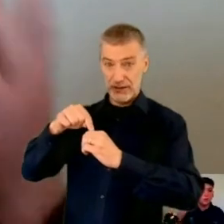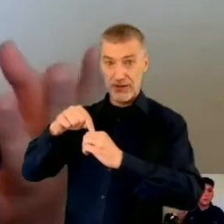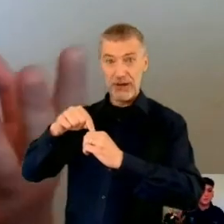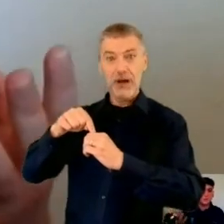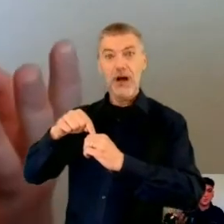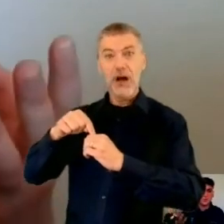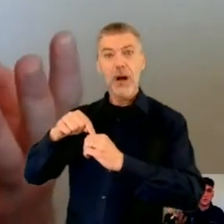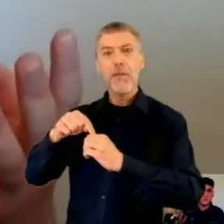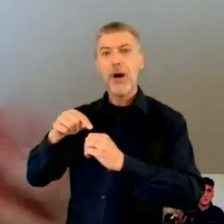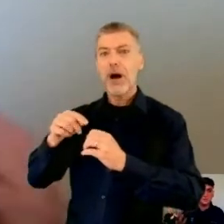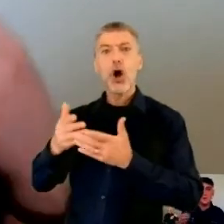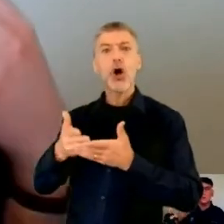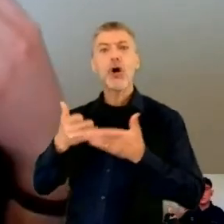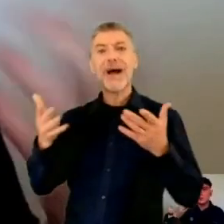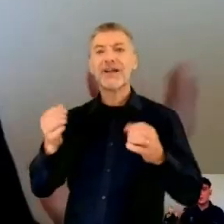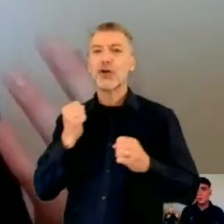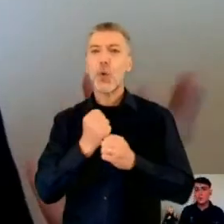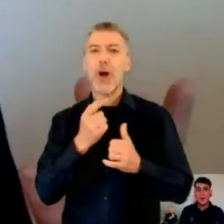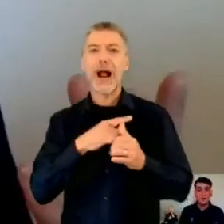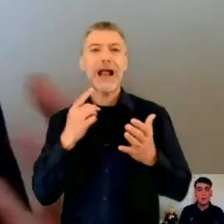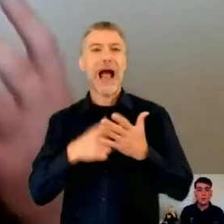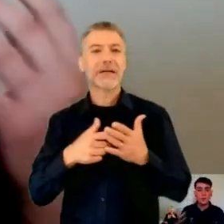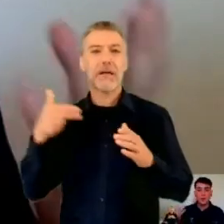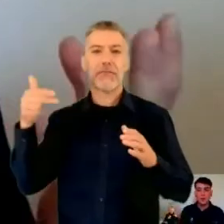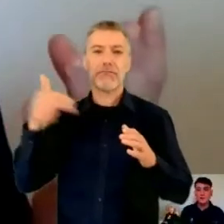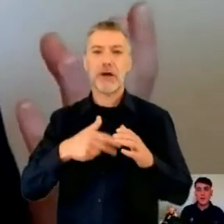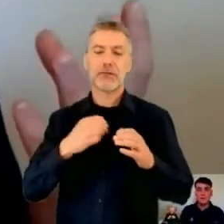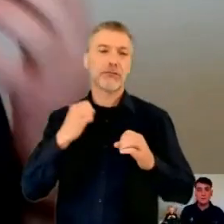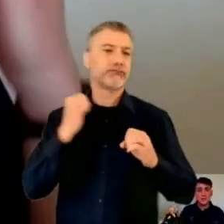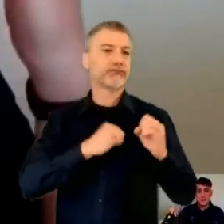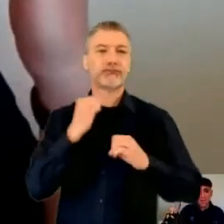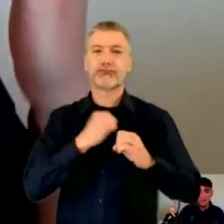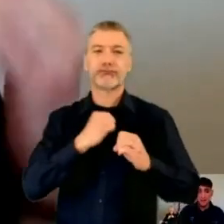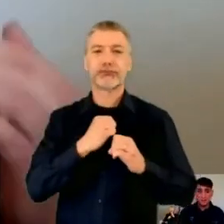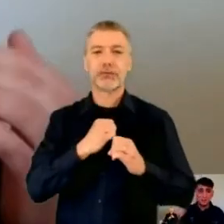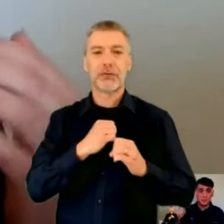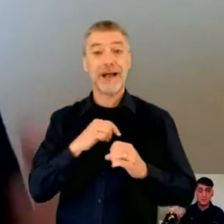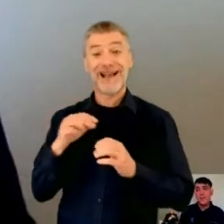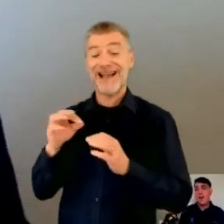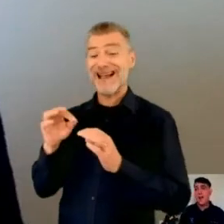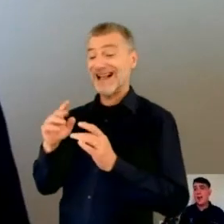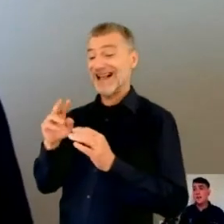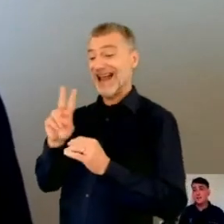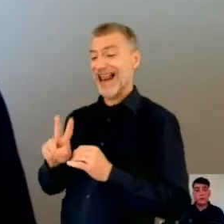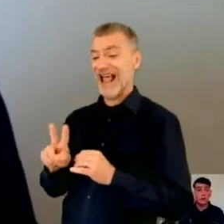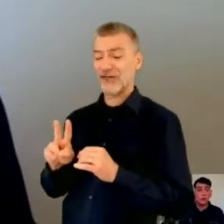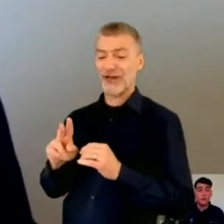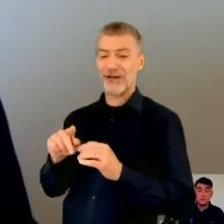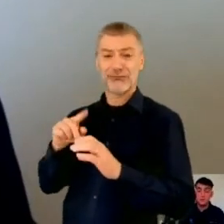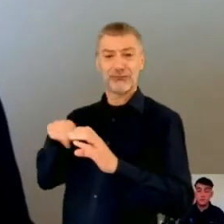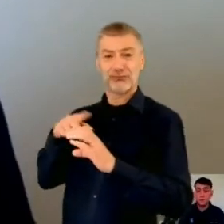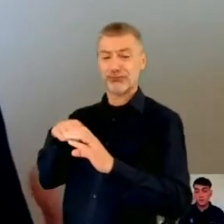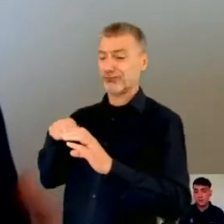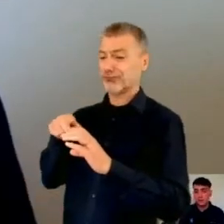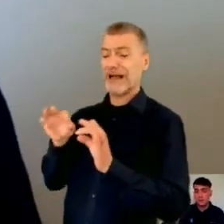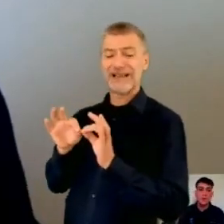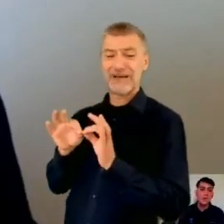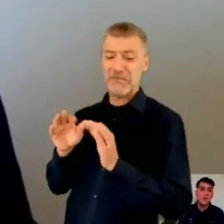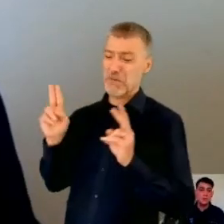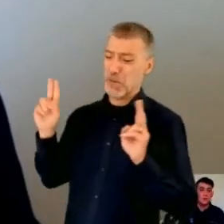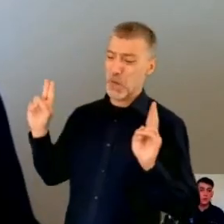typical gas combustion engines, the noise output of electric engines is heavily reduced. And as well, in the future, in